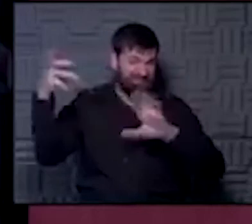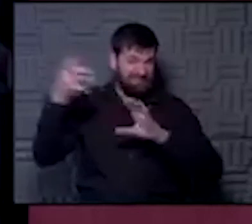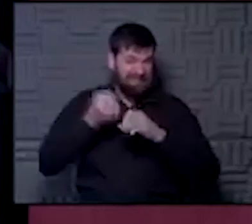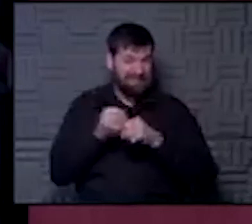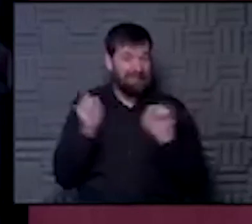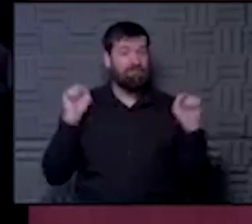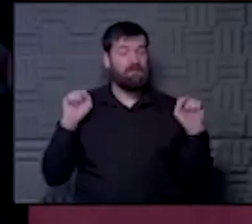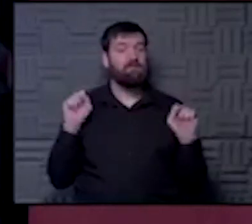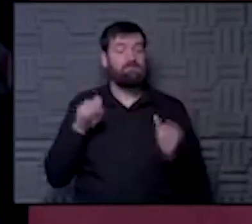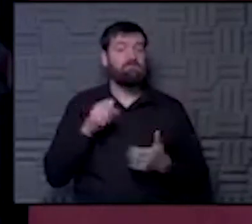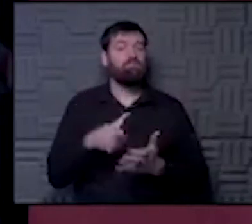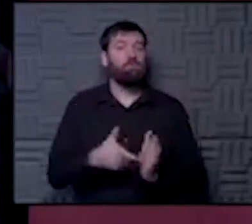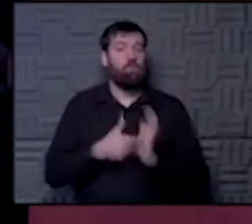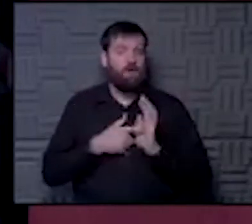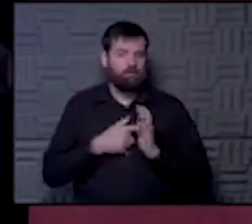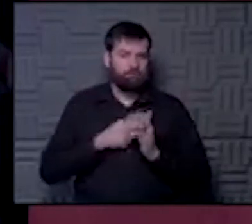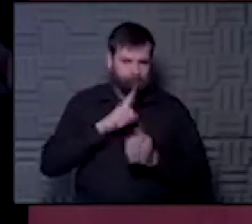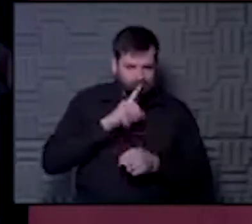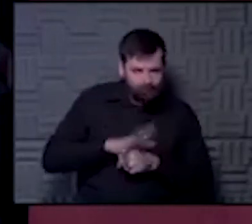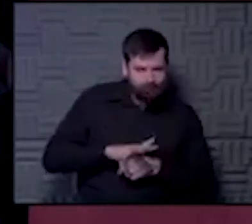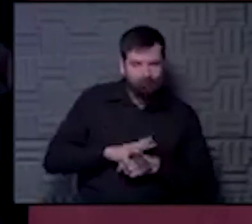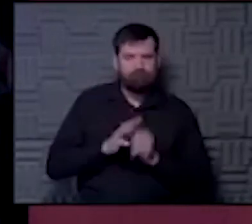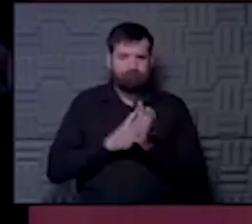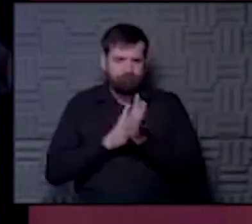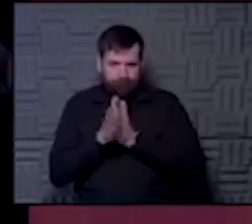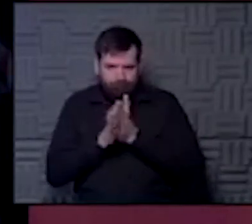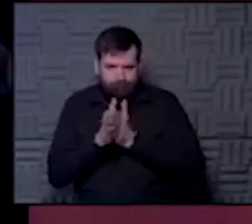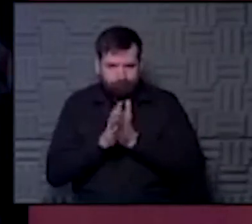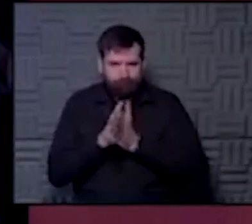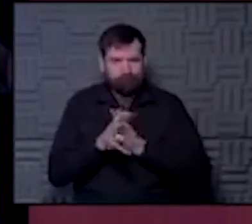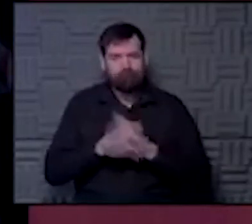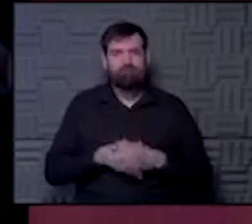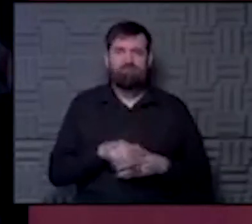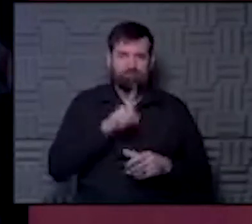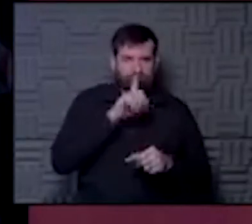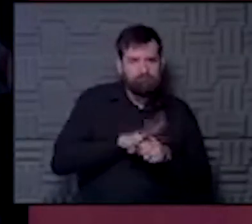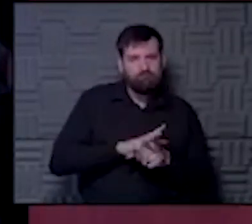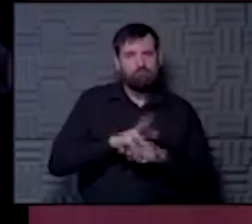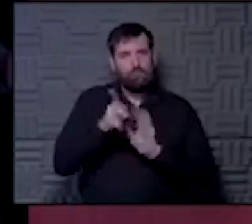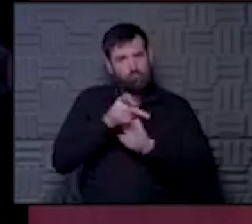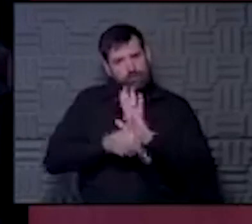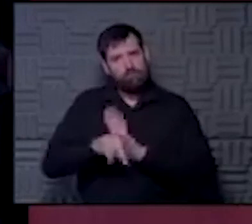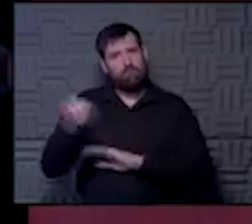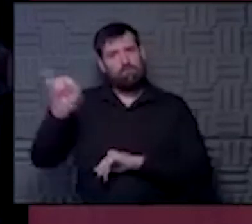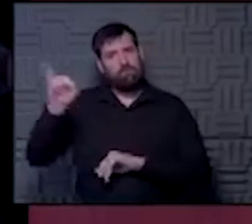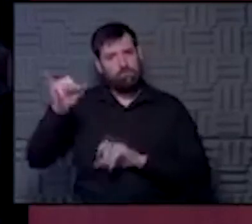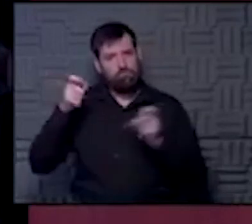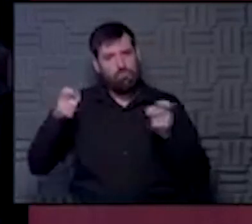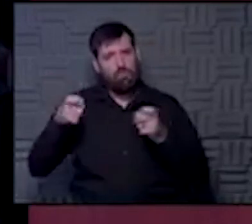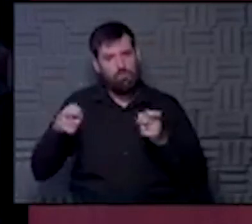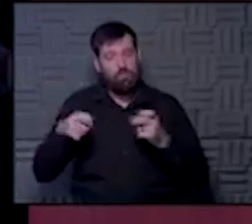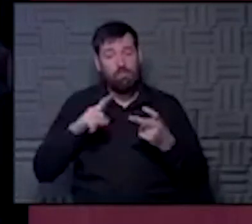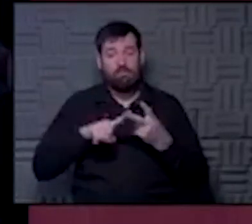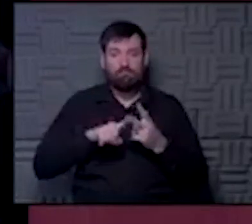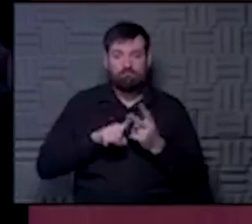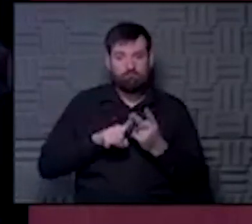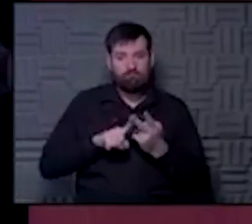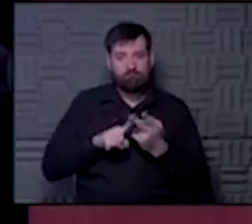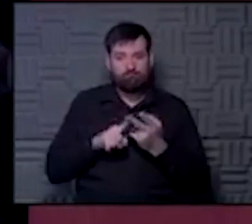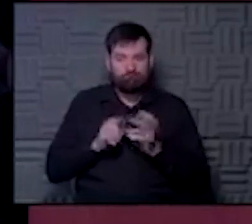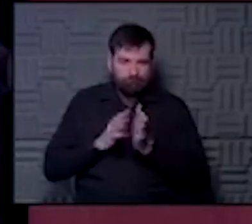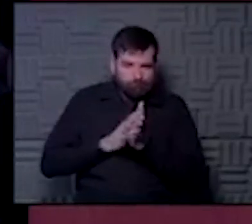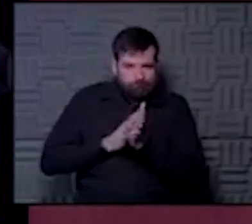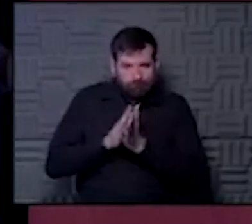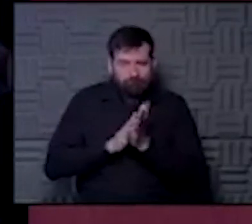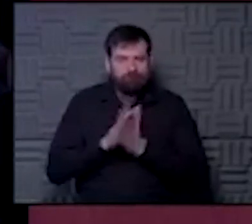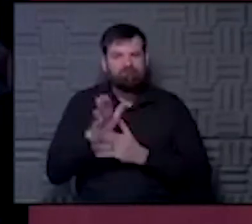takes dedication and it takes devotion. Dedication to the principles of infection control, and devotion to